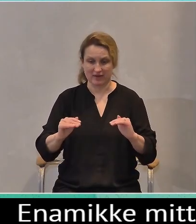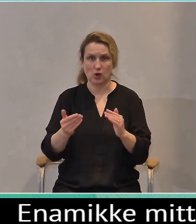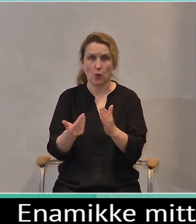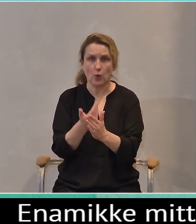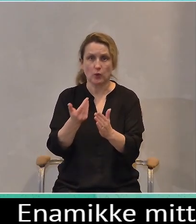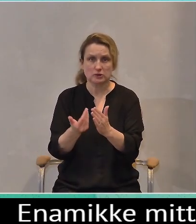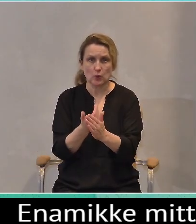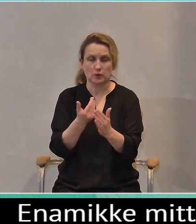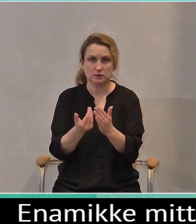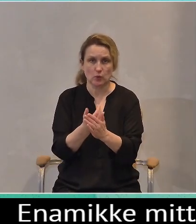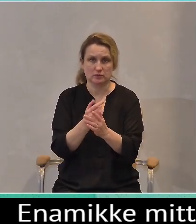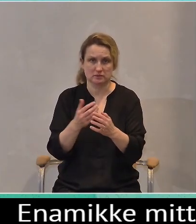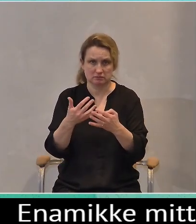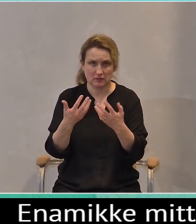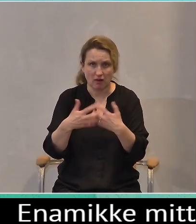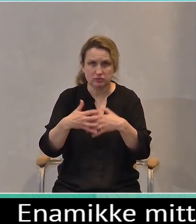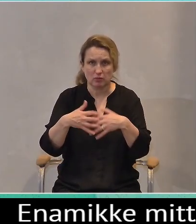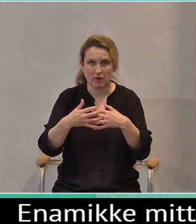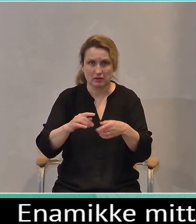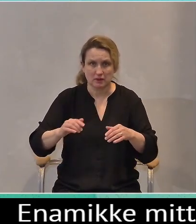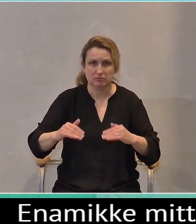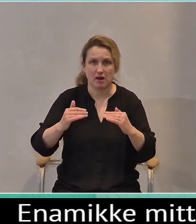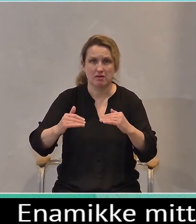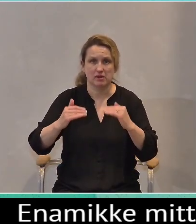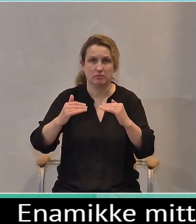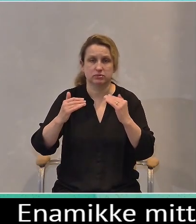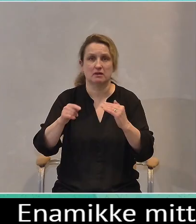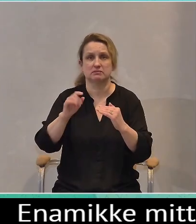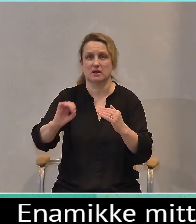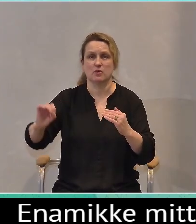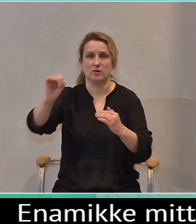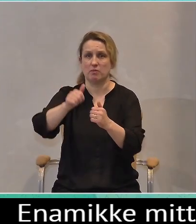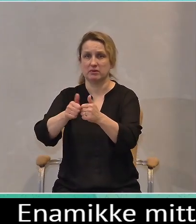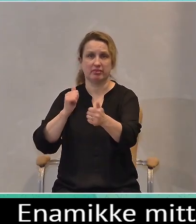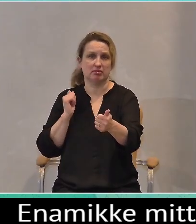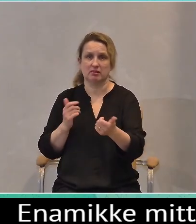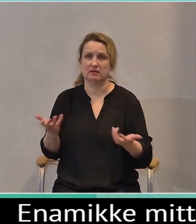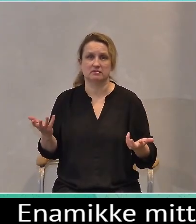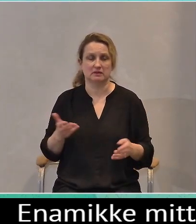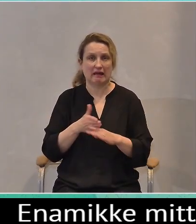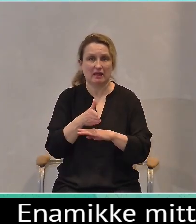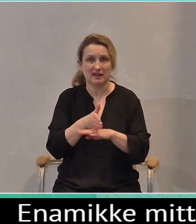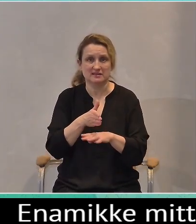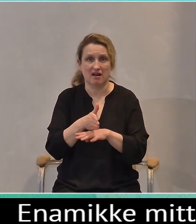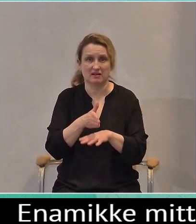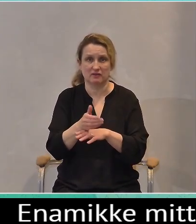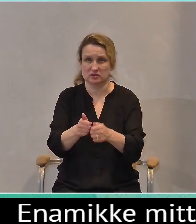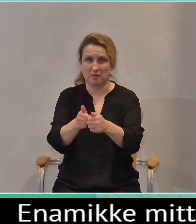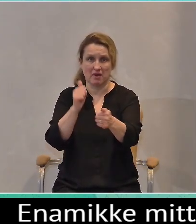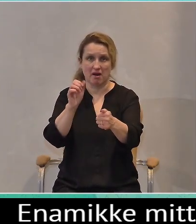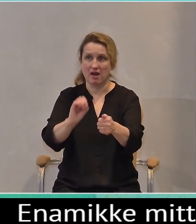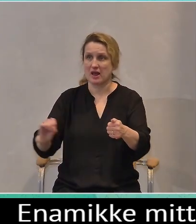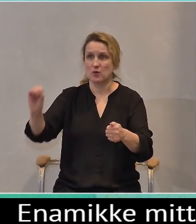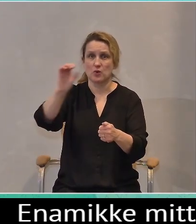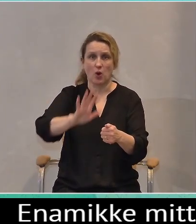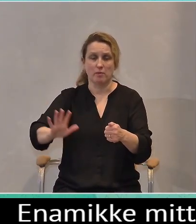If we do not update payment thresholds in Estonia, then drug availability in Estonia